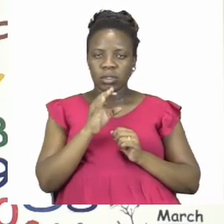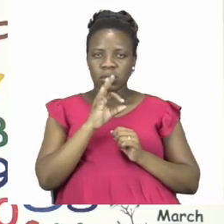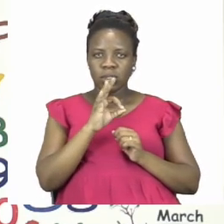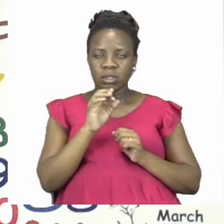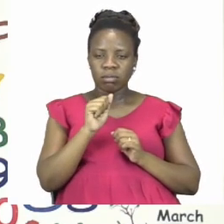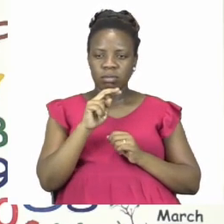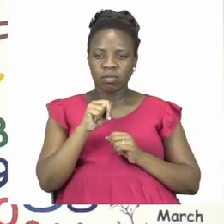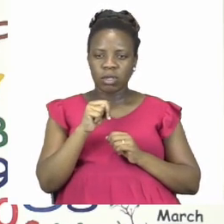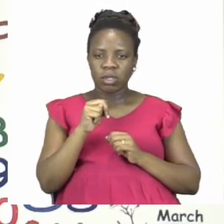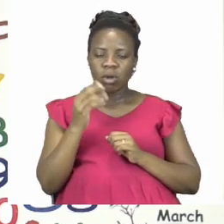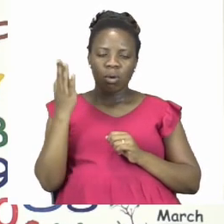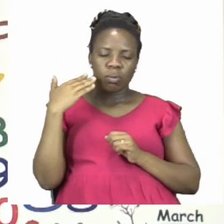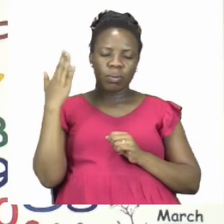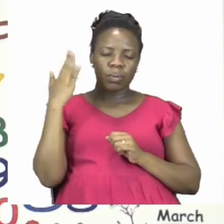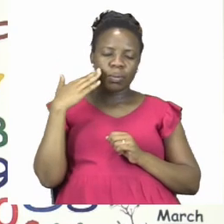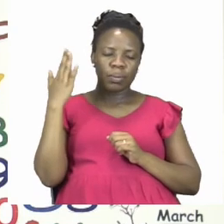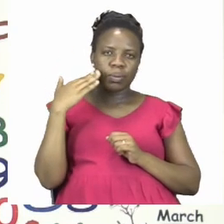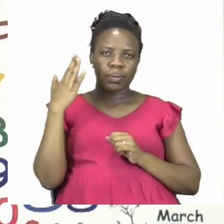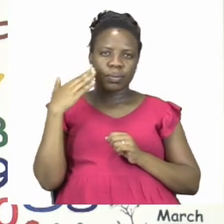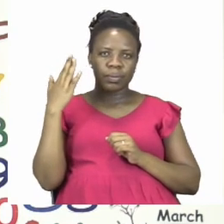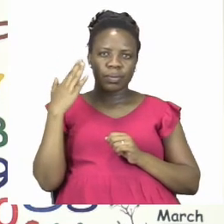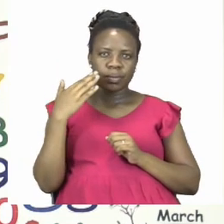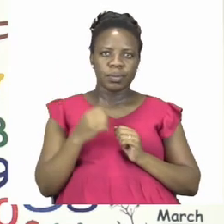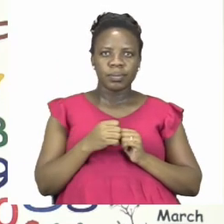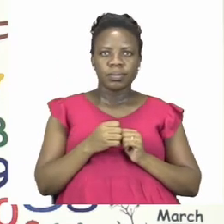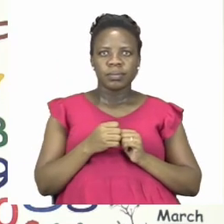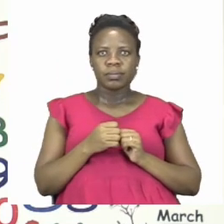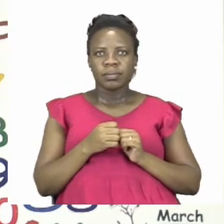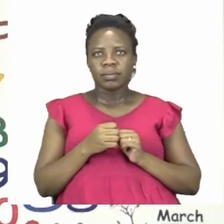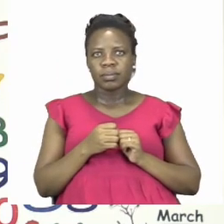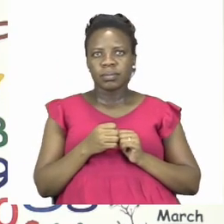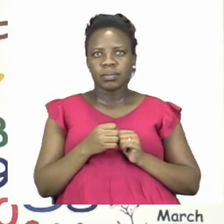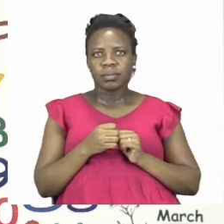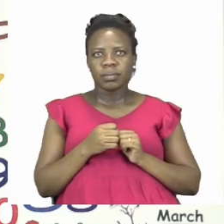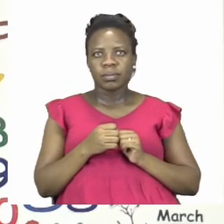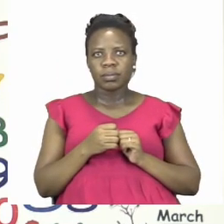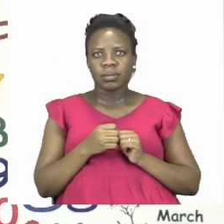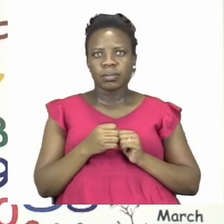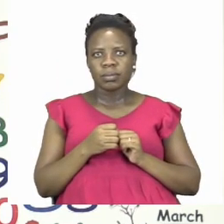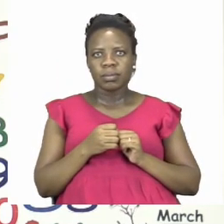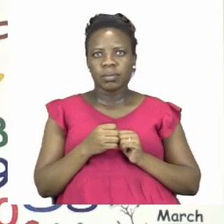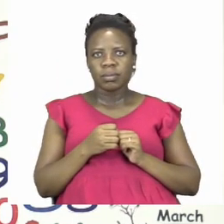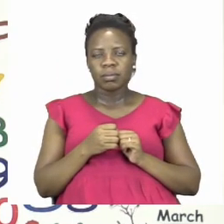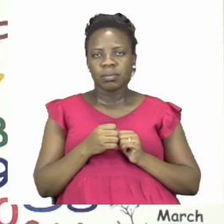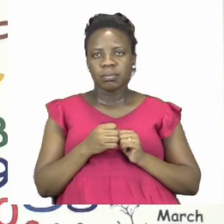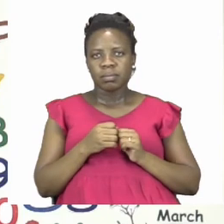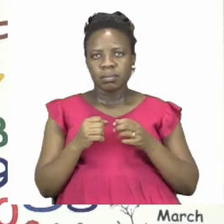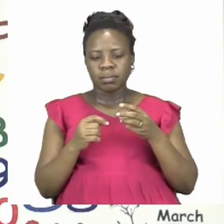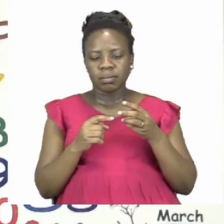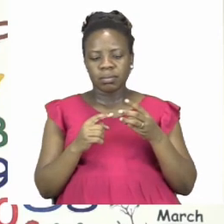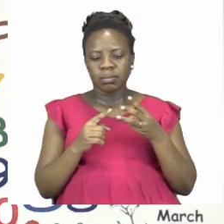There are 14 people who say they use fans. Then, the next one we have is a